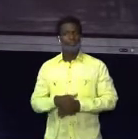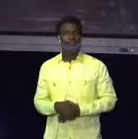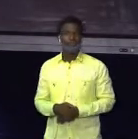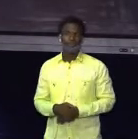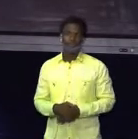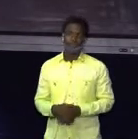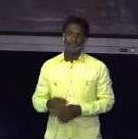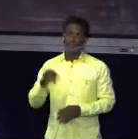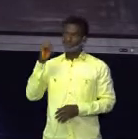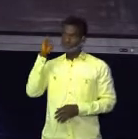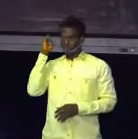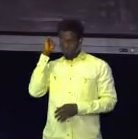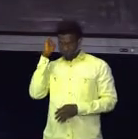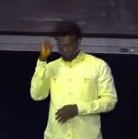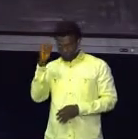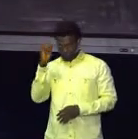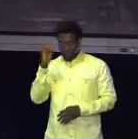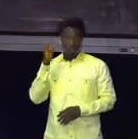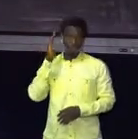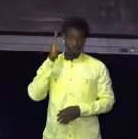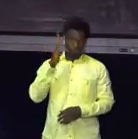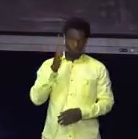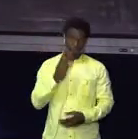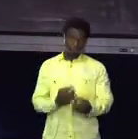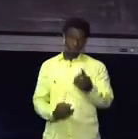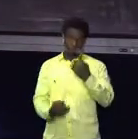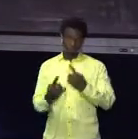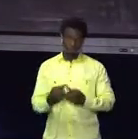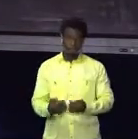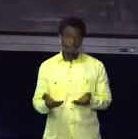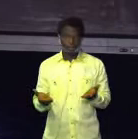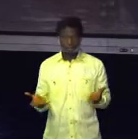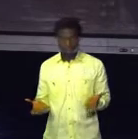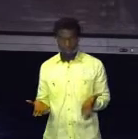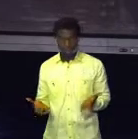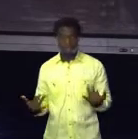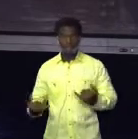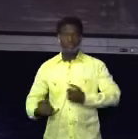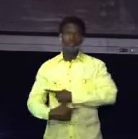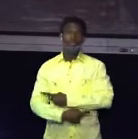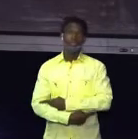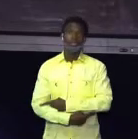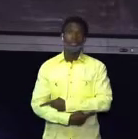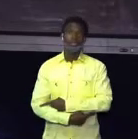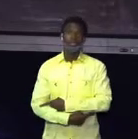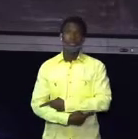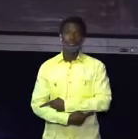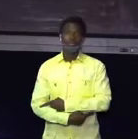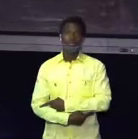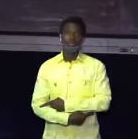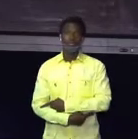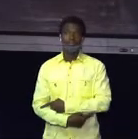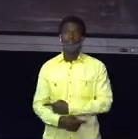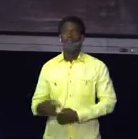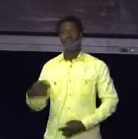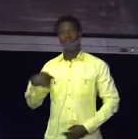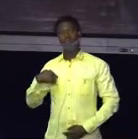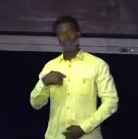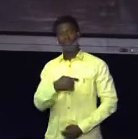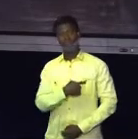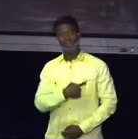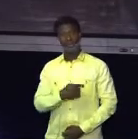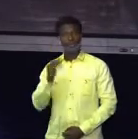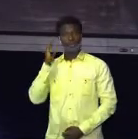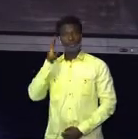Examples. He will come here today. He will come here today.